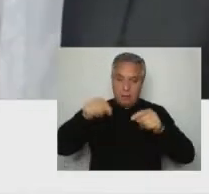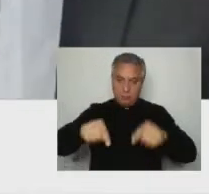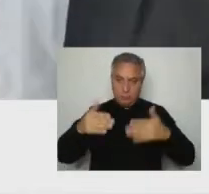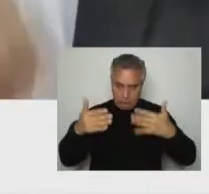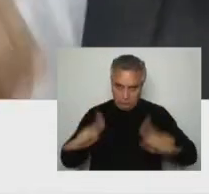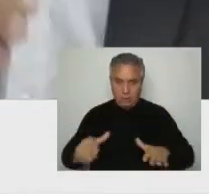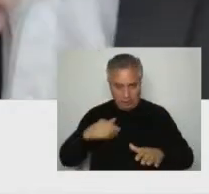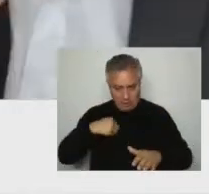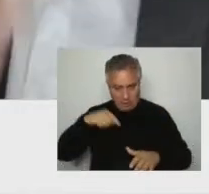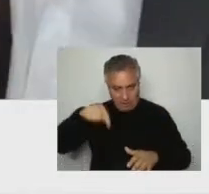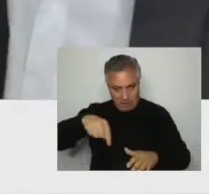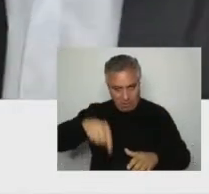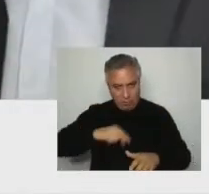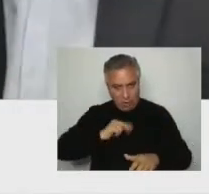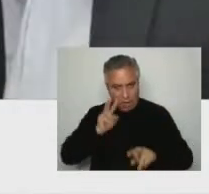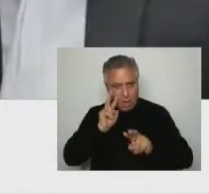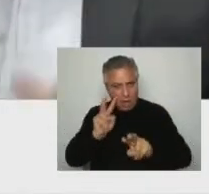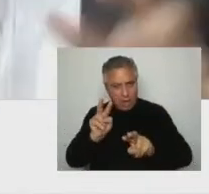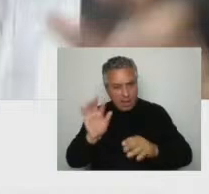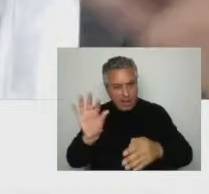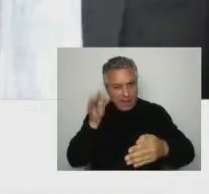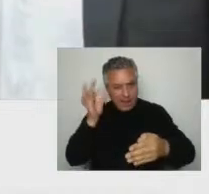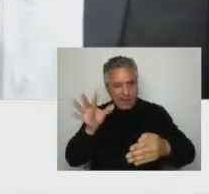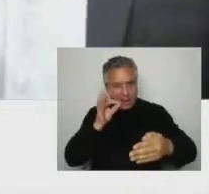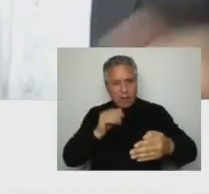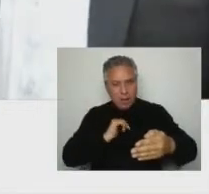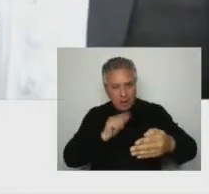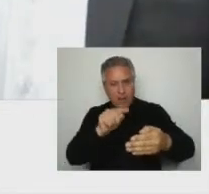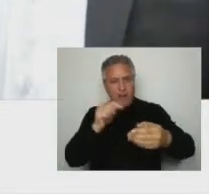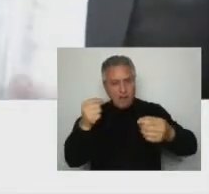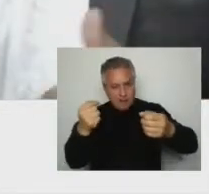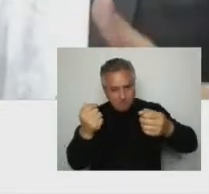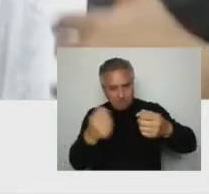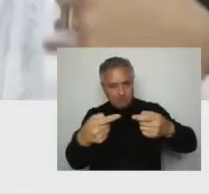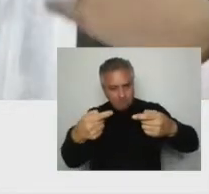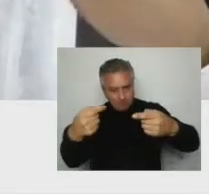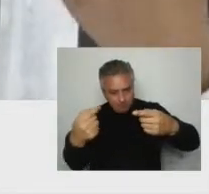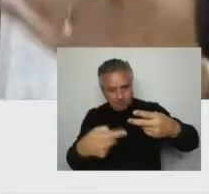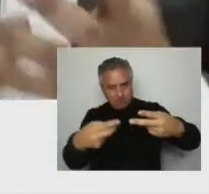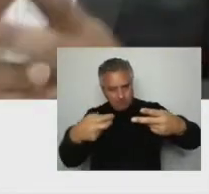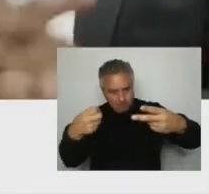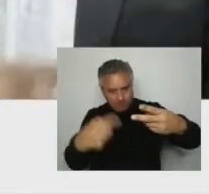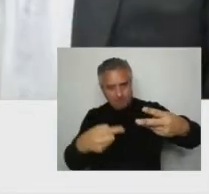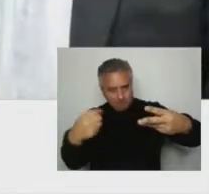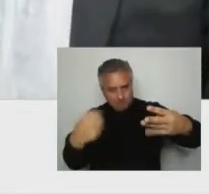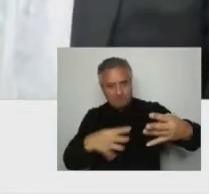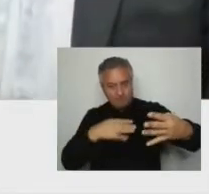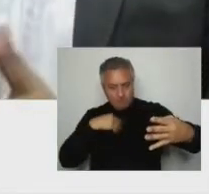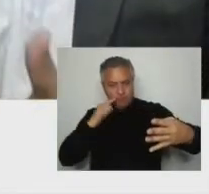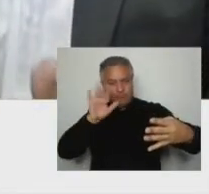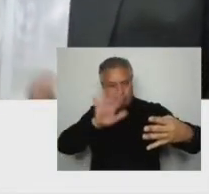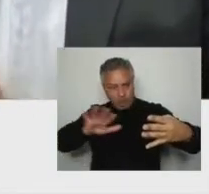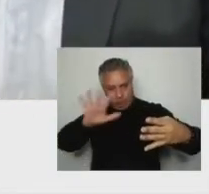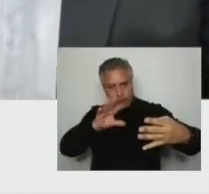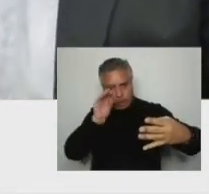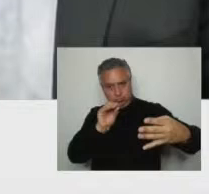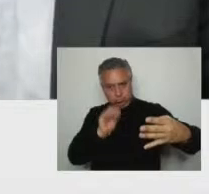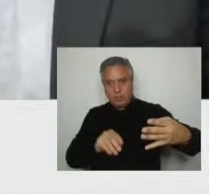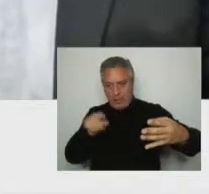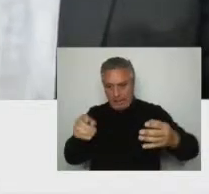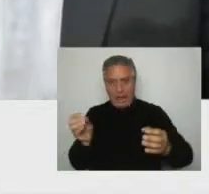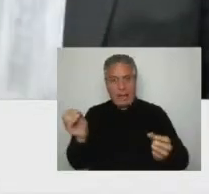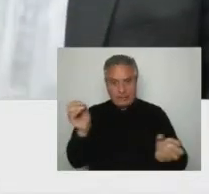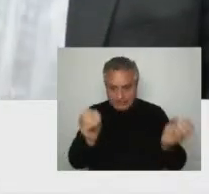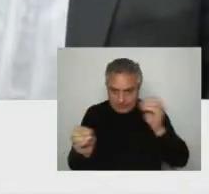sequence of steps. We're working on the first ones. We're working on identifying the issue and characterizing the issues. And